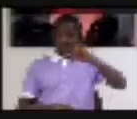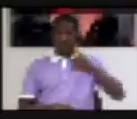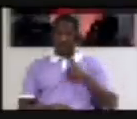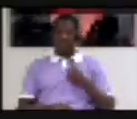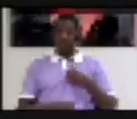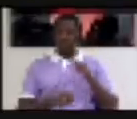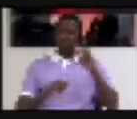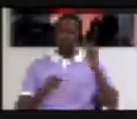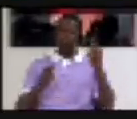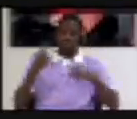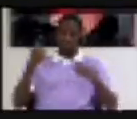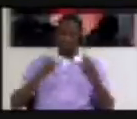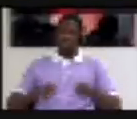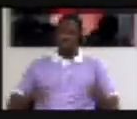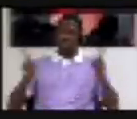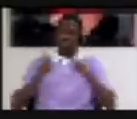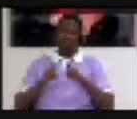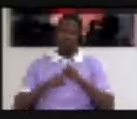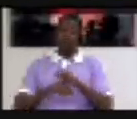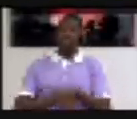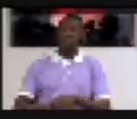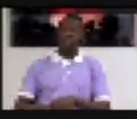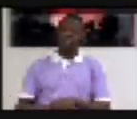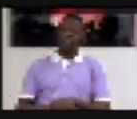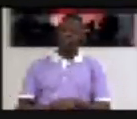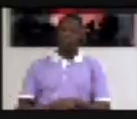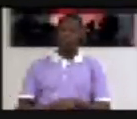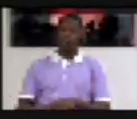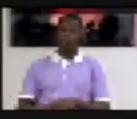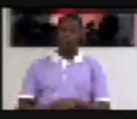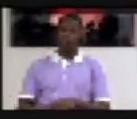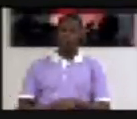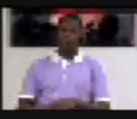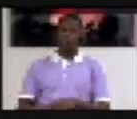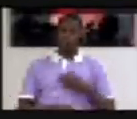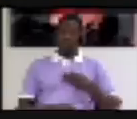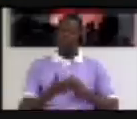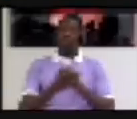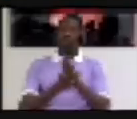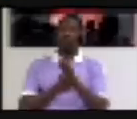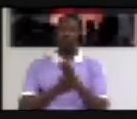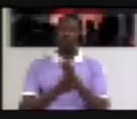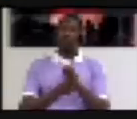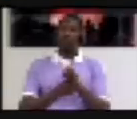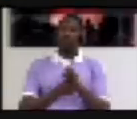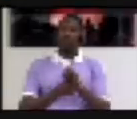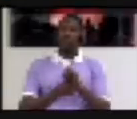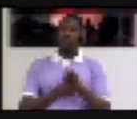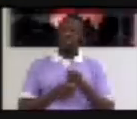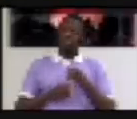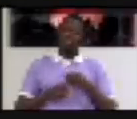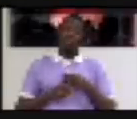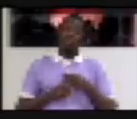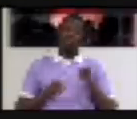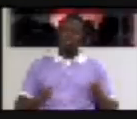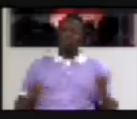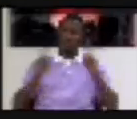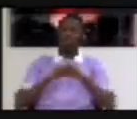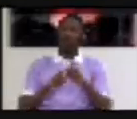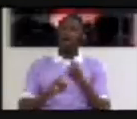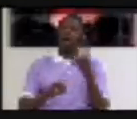And just go through the process of what it entailed for you becoming a